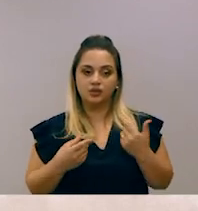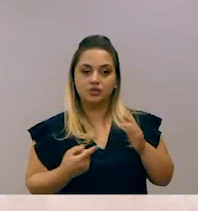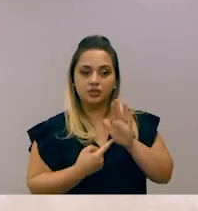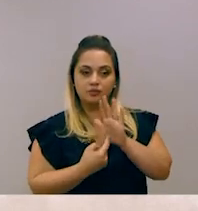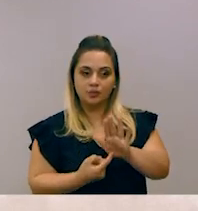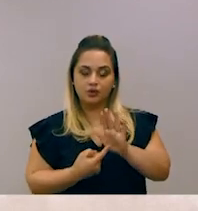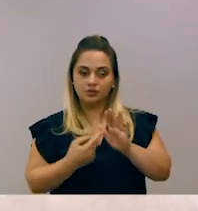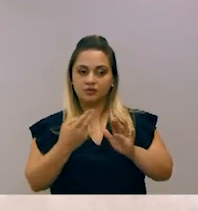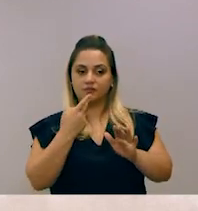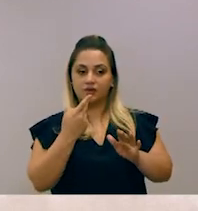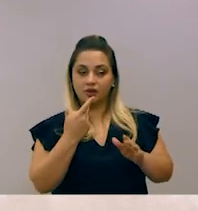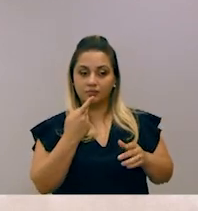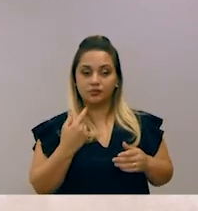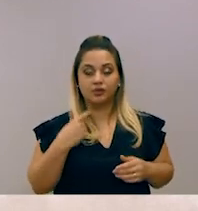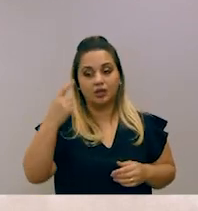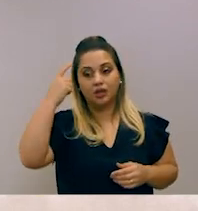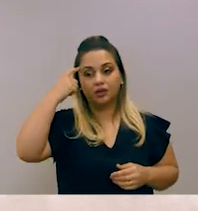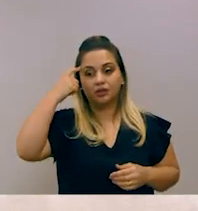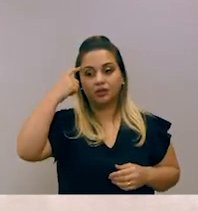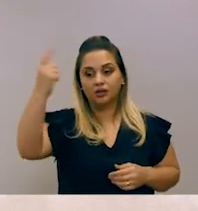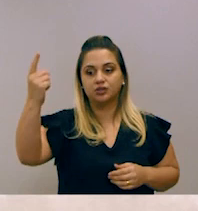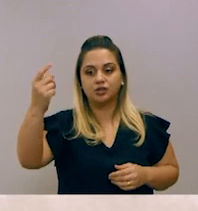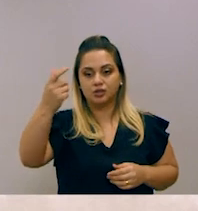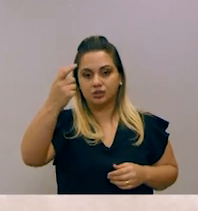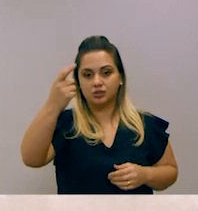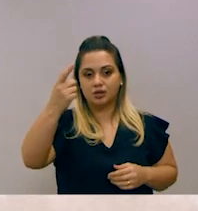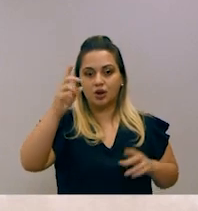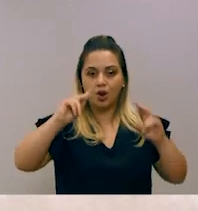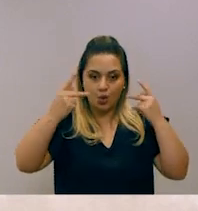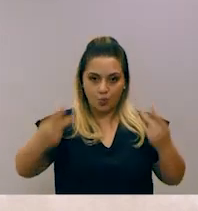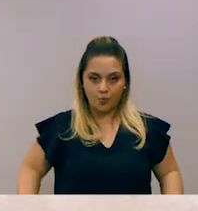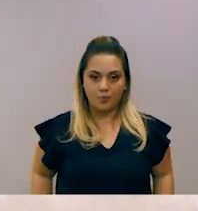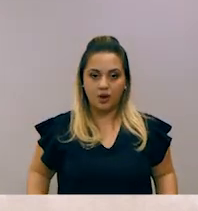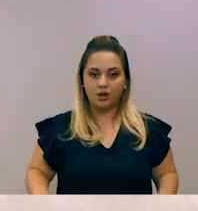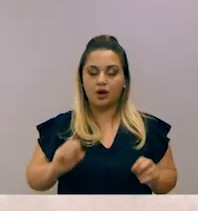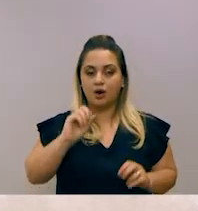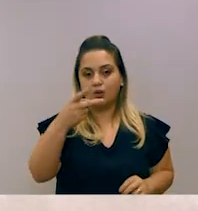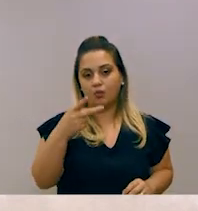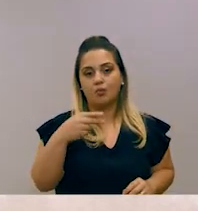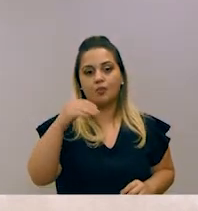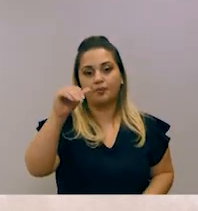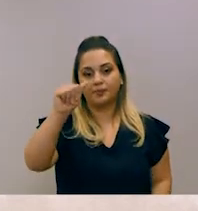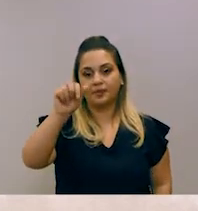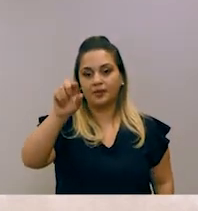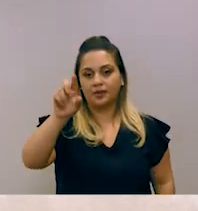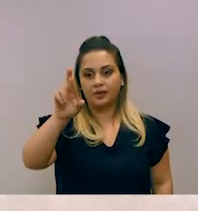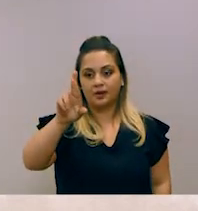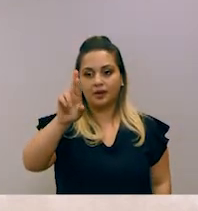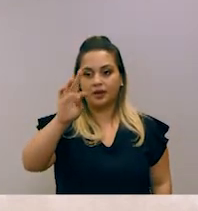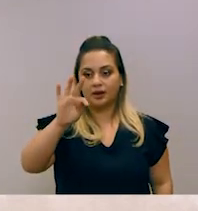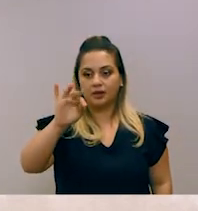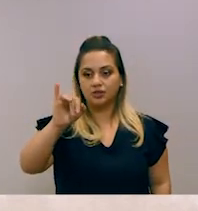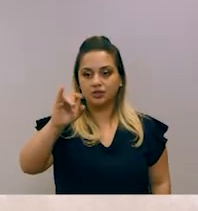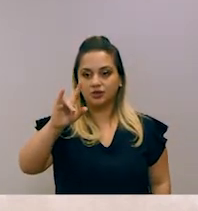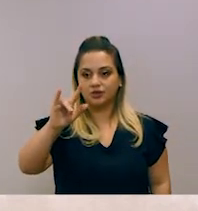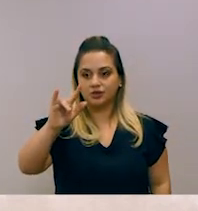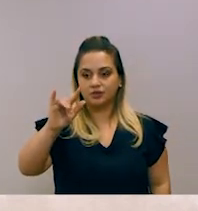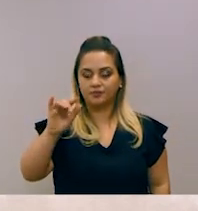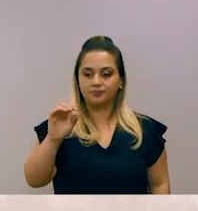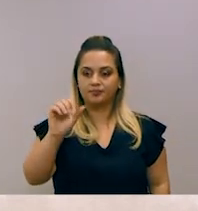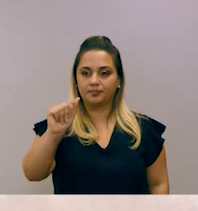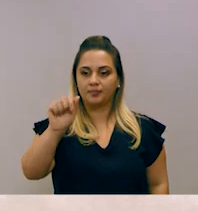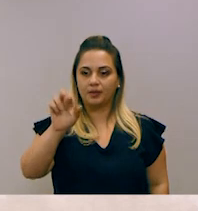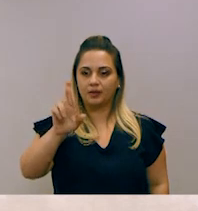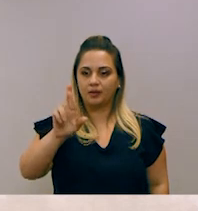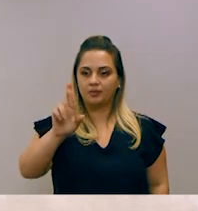done by artificial intelligence and human intelligence. In the practice, what we're going to do is to apply